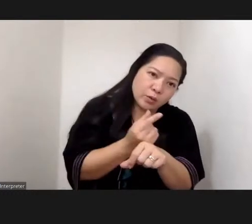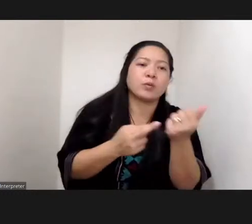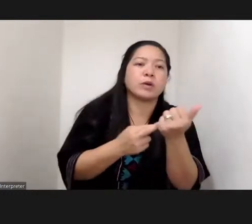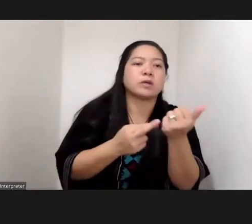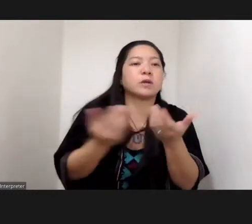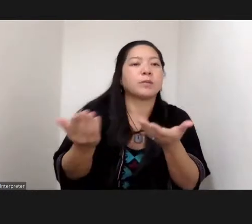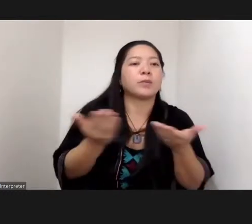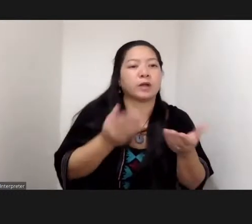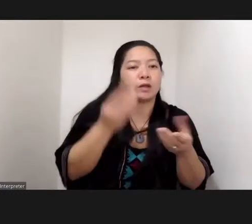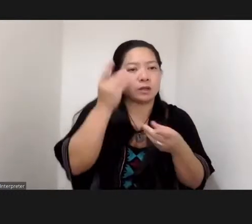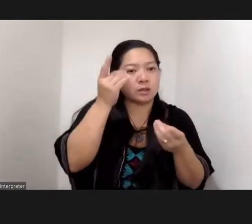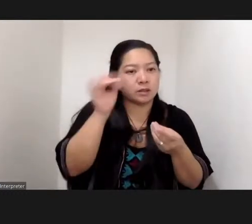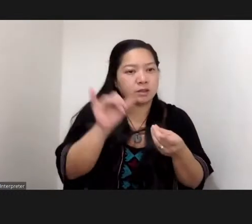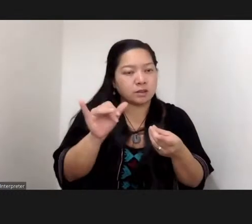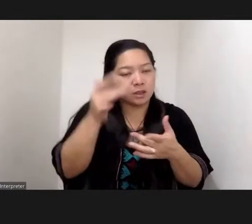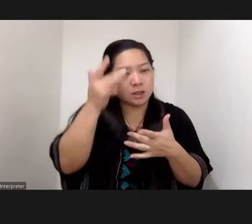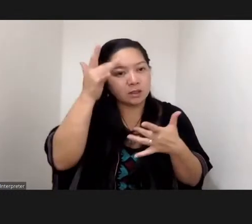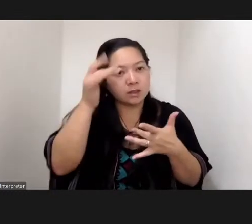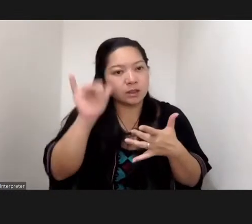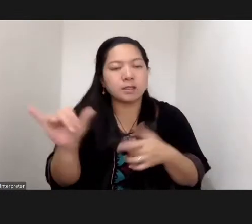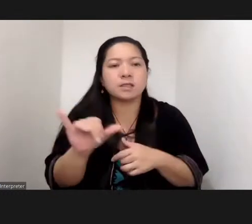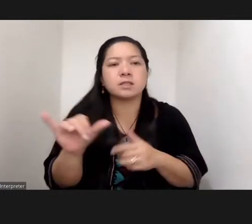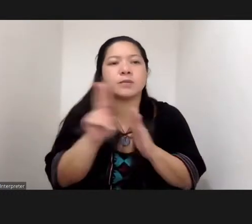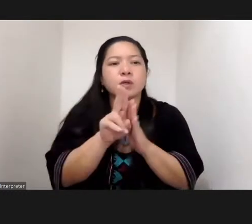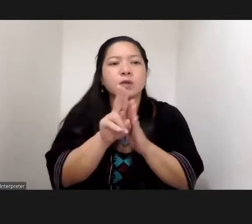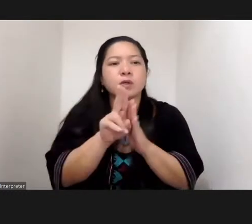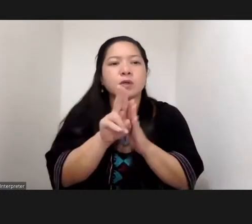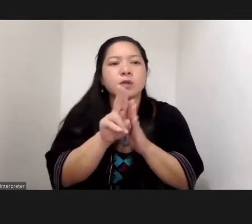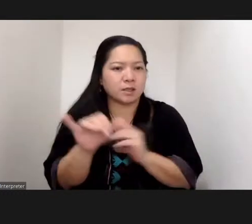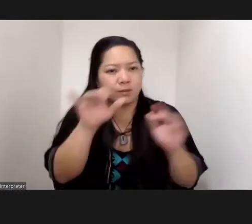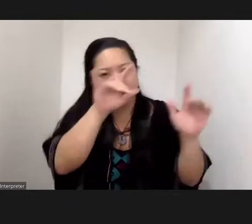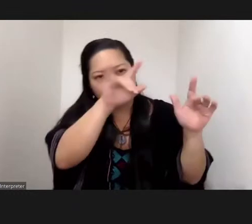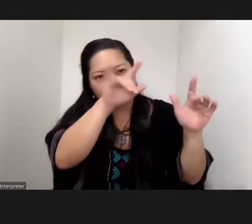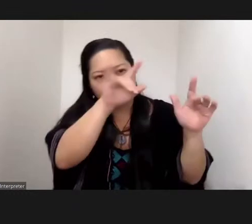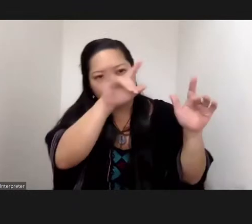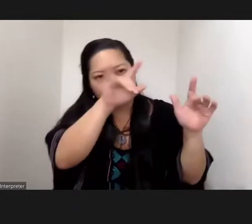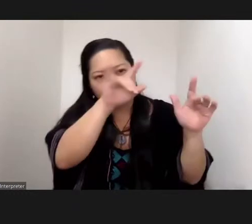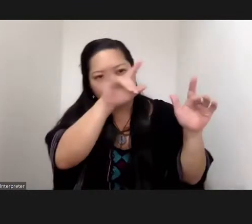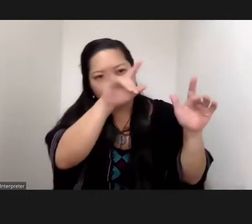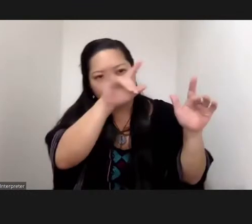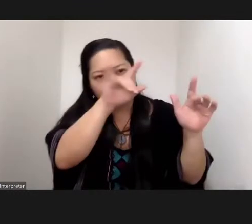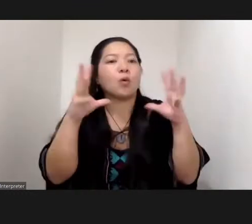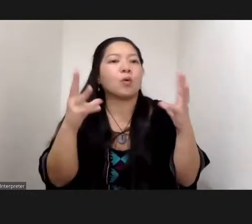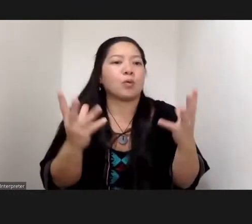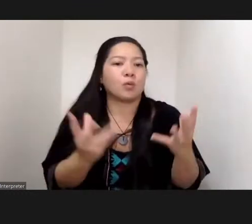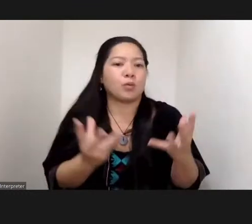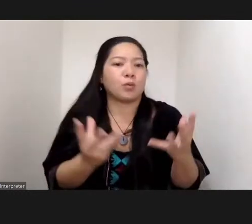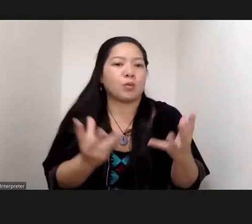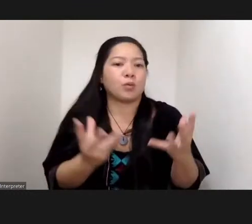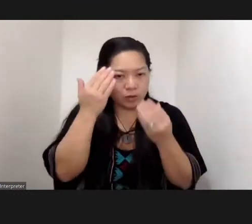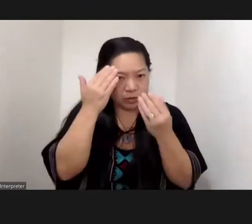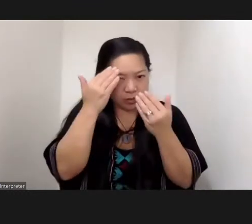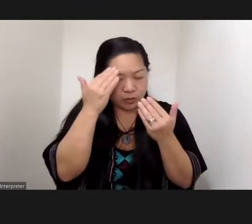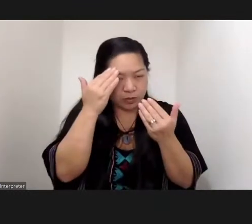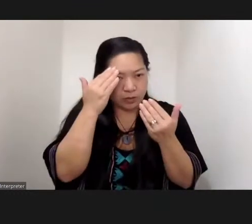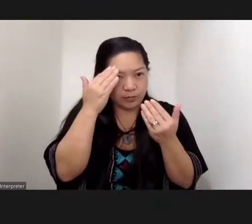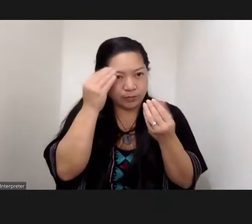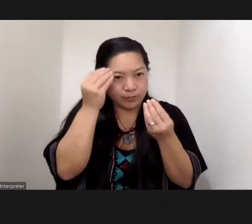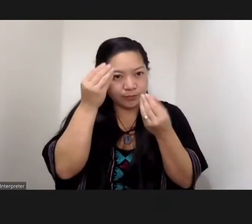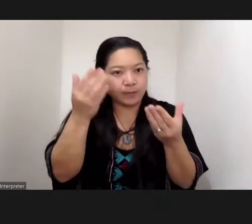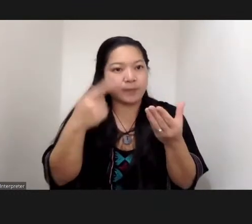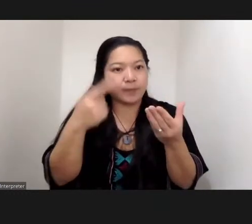infections, just the same as the United States, throughout the whole world. Because we will be